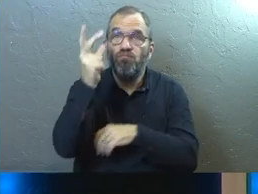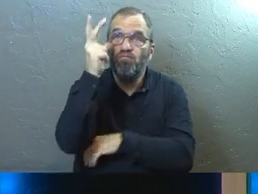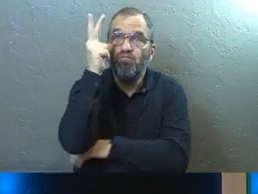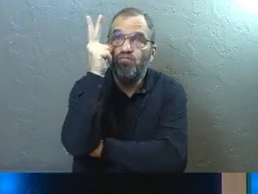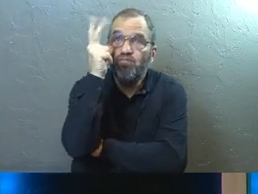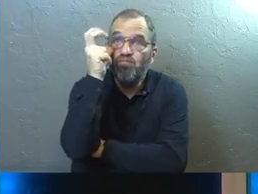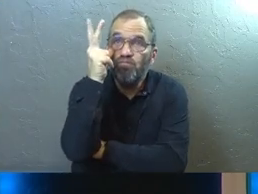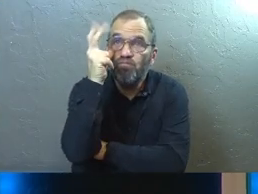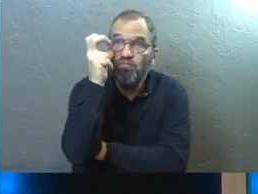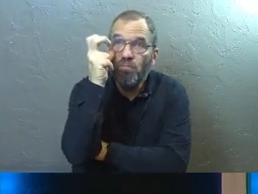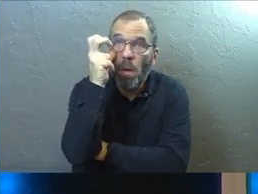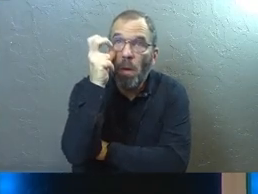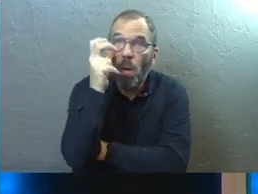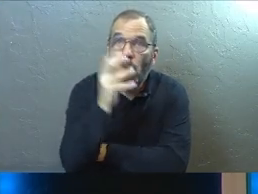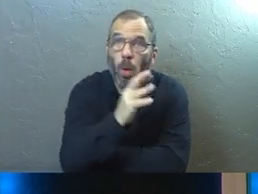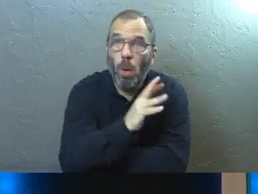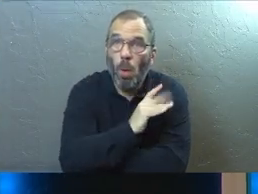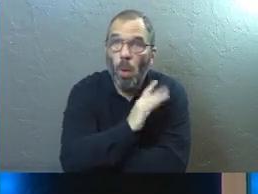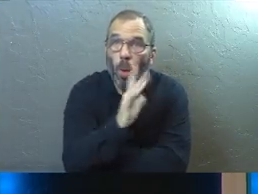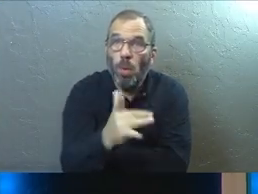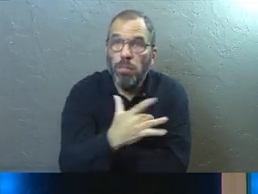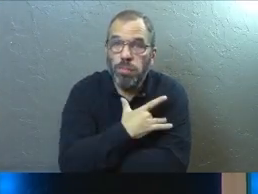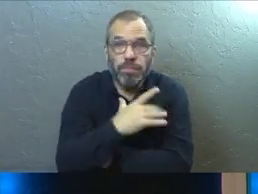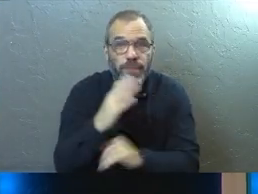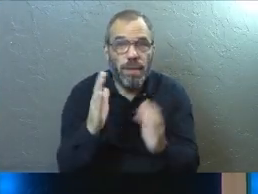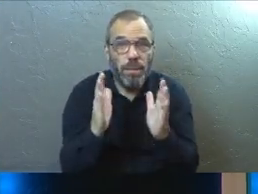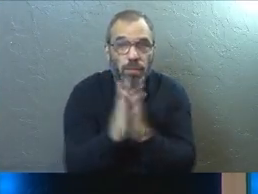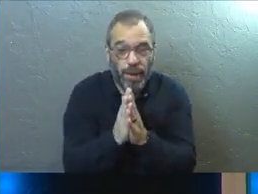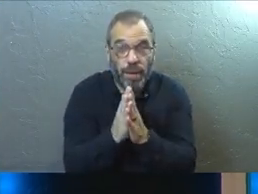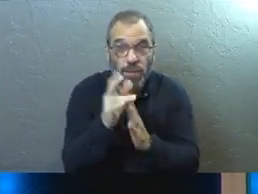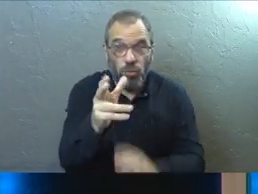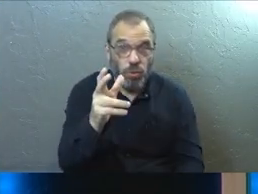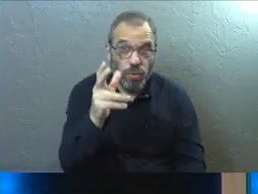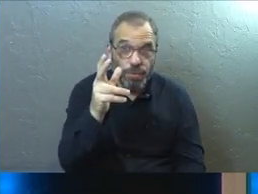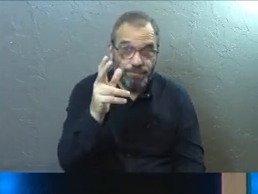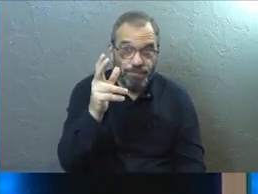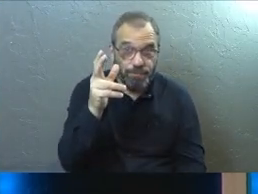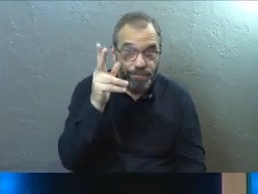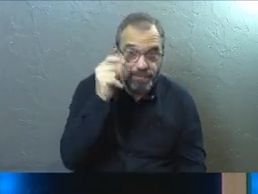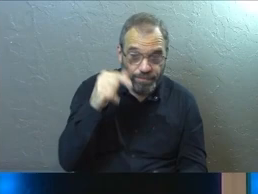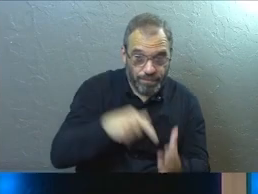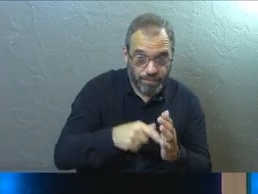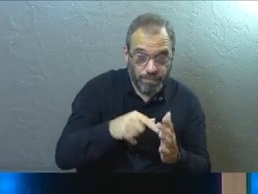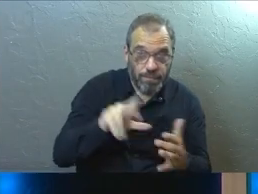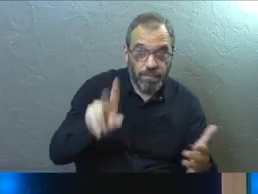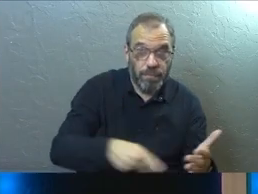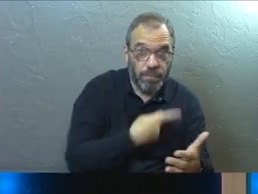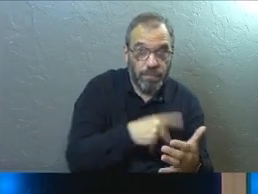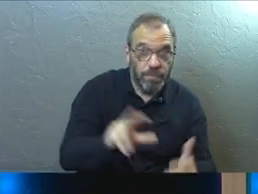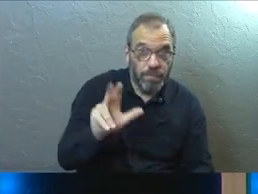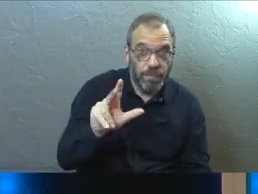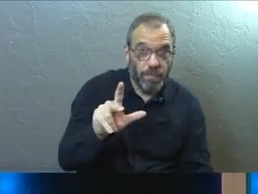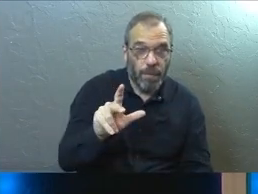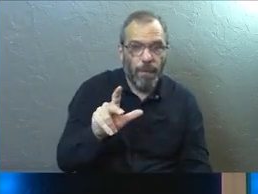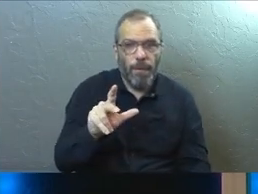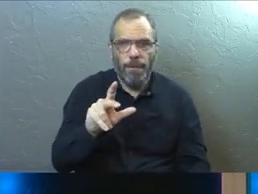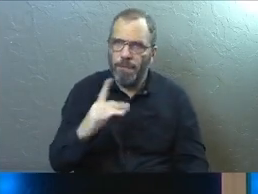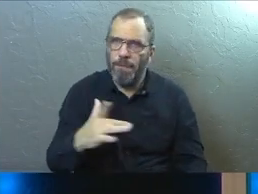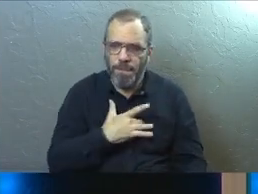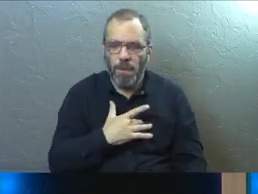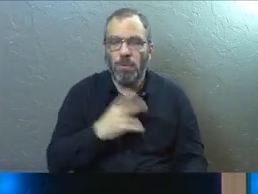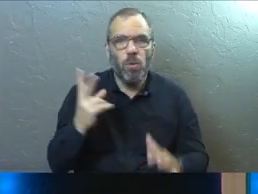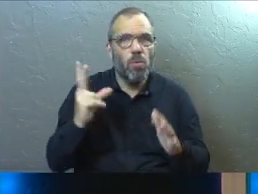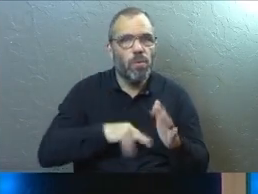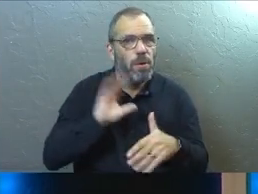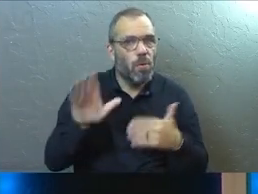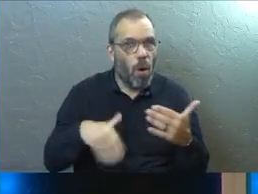moment to listen and receive this. And I pray that just by reading this, even just this chapter, that it just ministers to you. So we're going